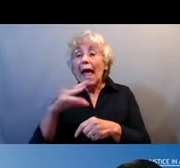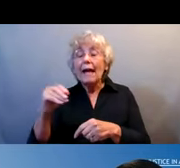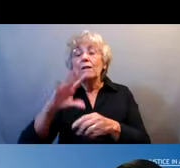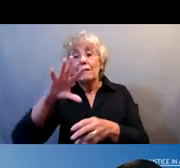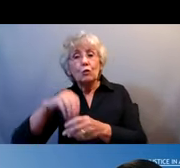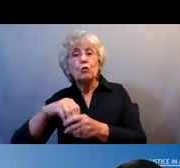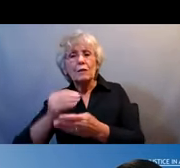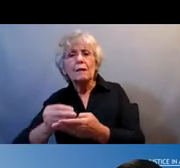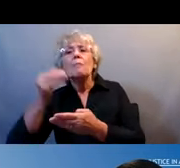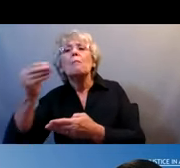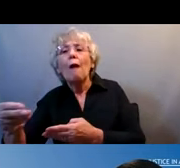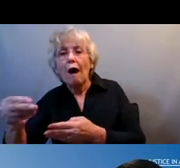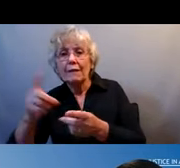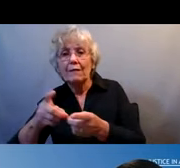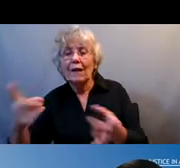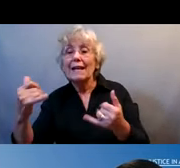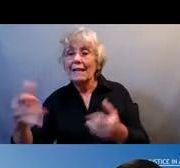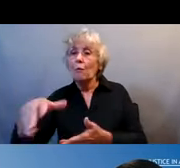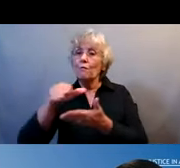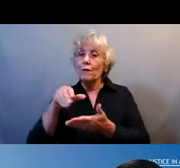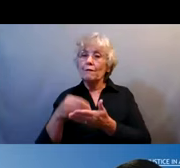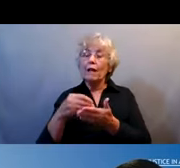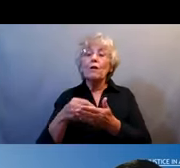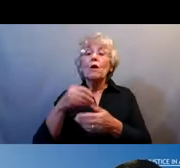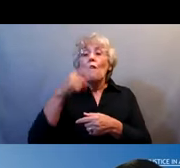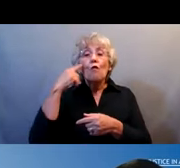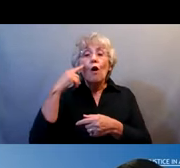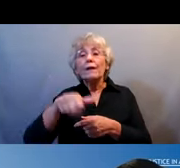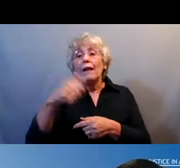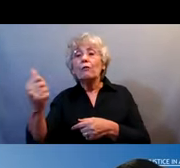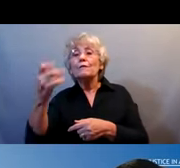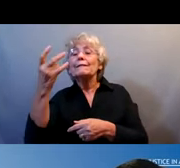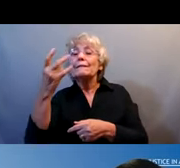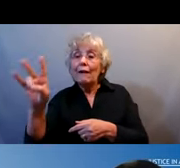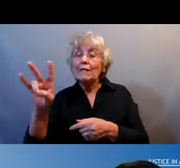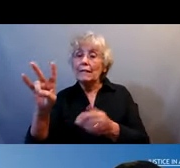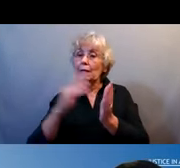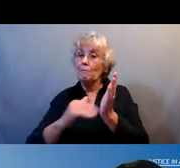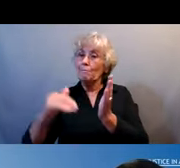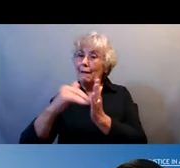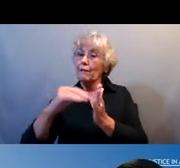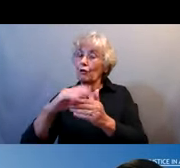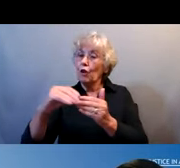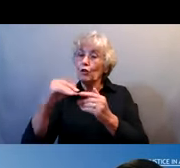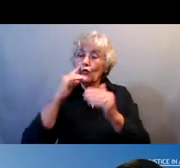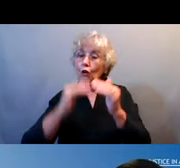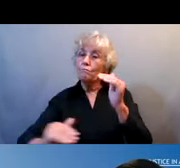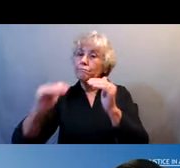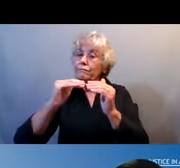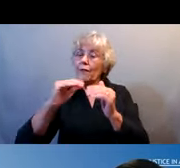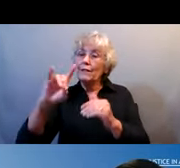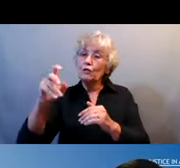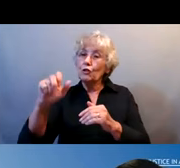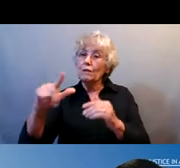We just now were funded for another $17 million for more digital divide. In counties through Department of Aging,